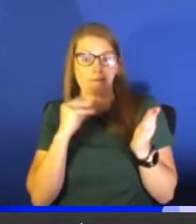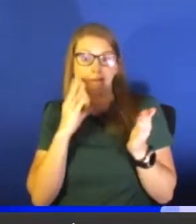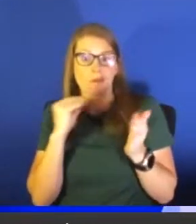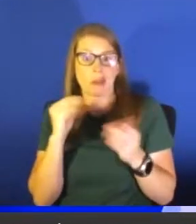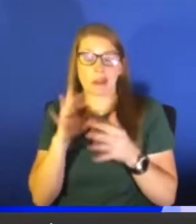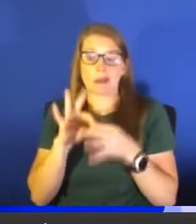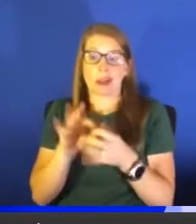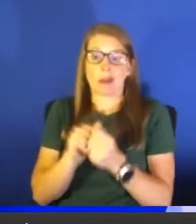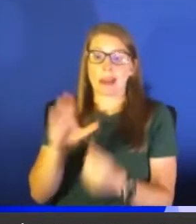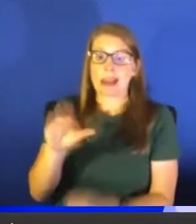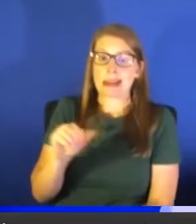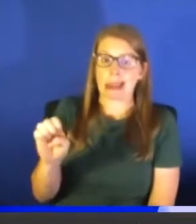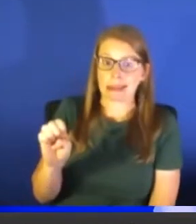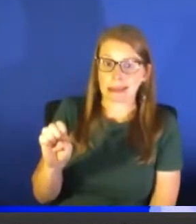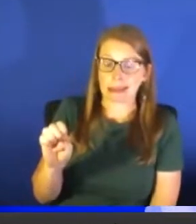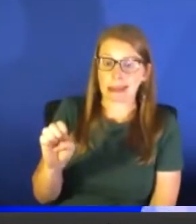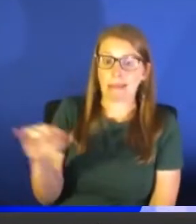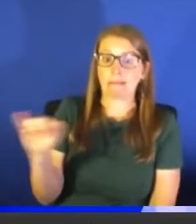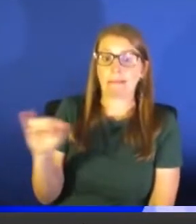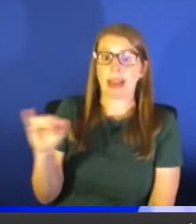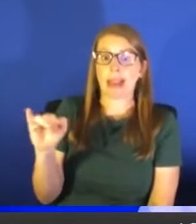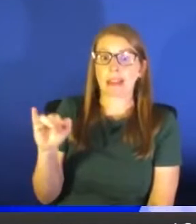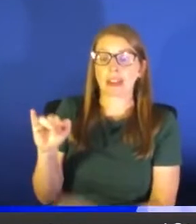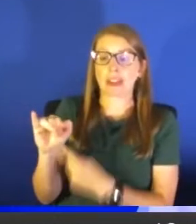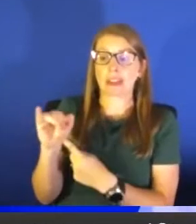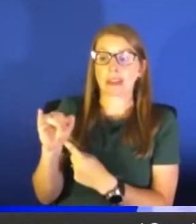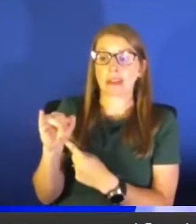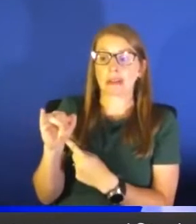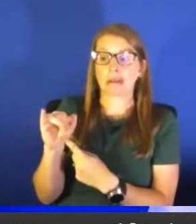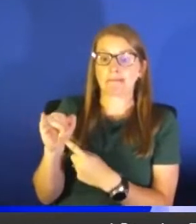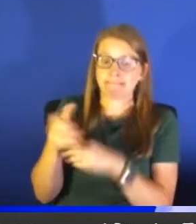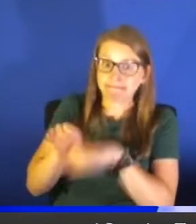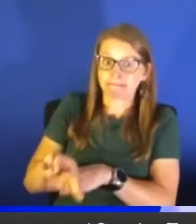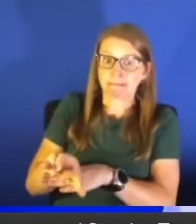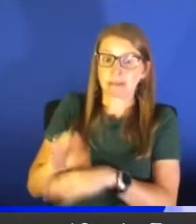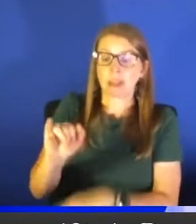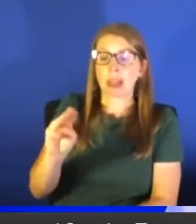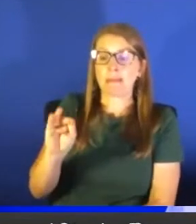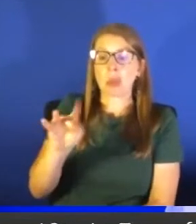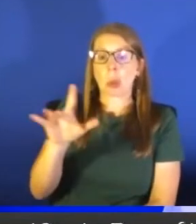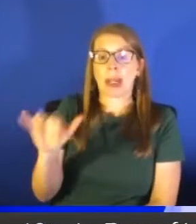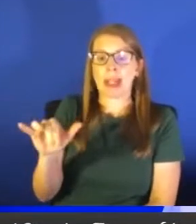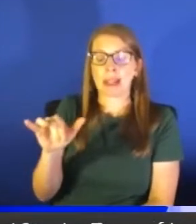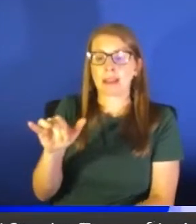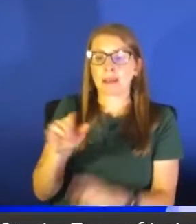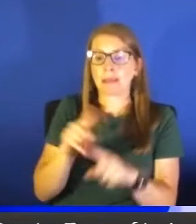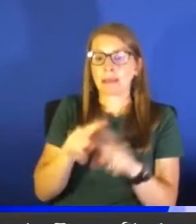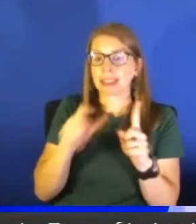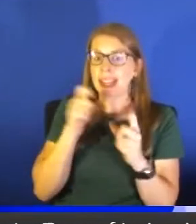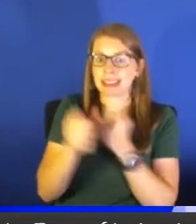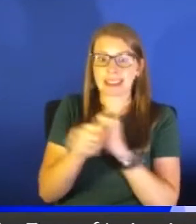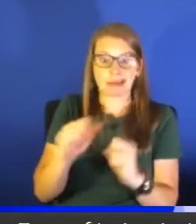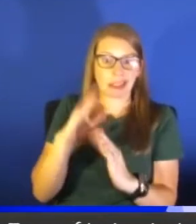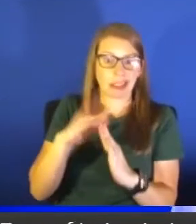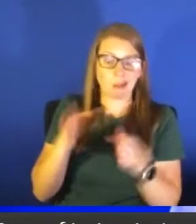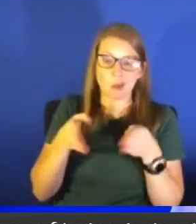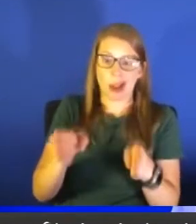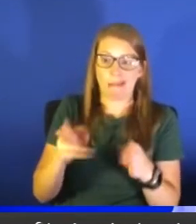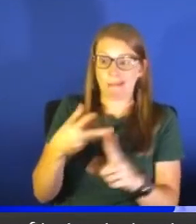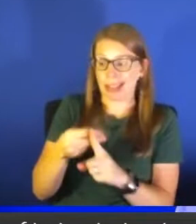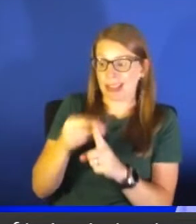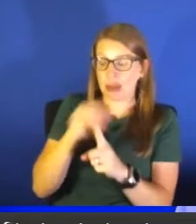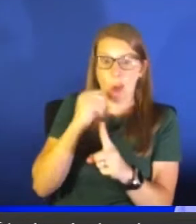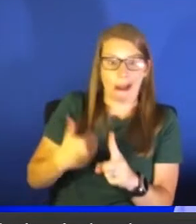go, infection-induced immunity, but also, again, they don't have that most safest way. They don't have those vaccines to help induce